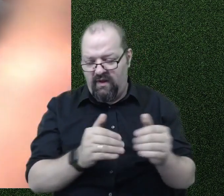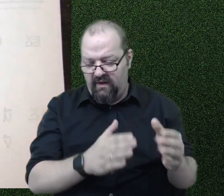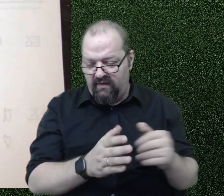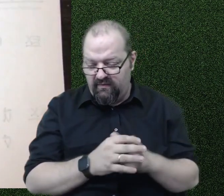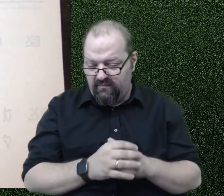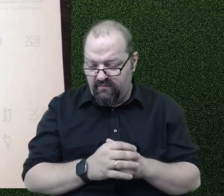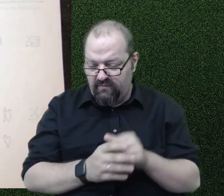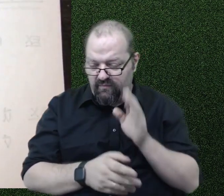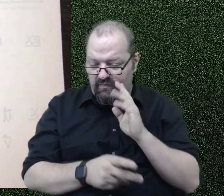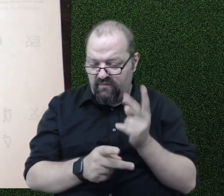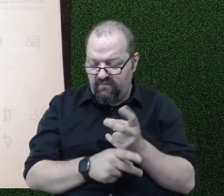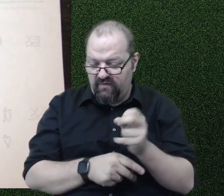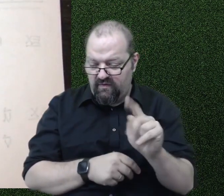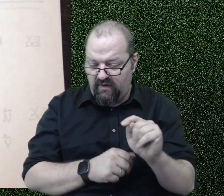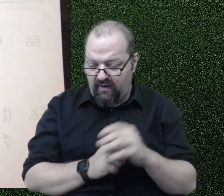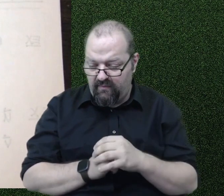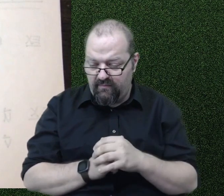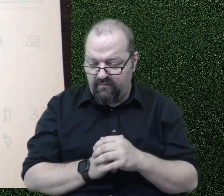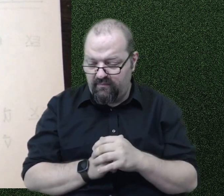triangle trig.